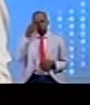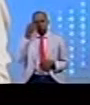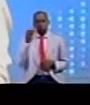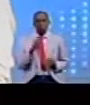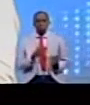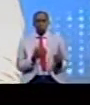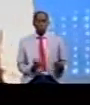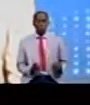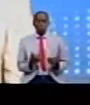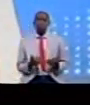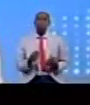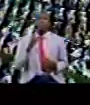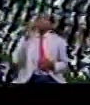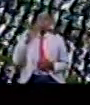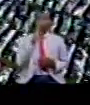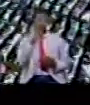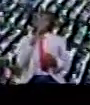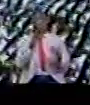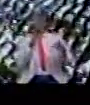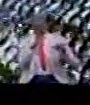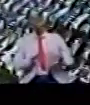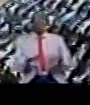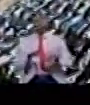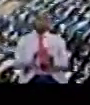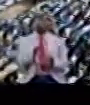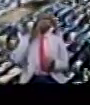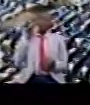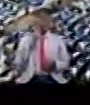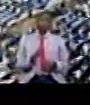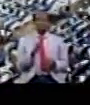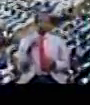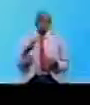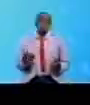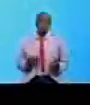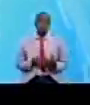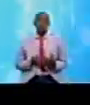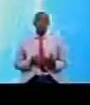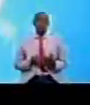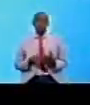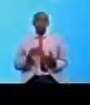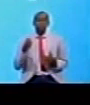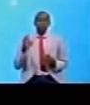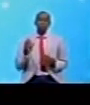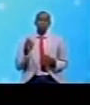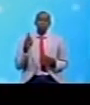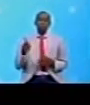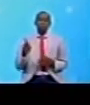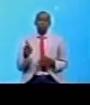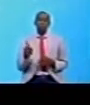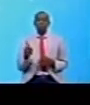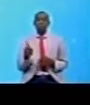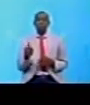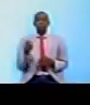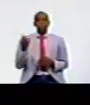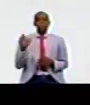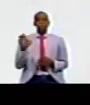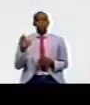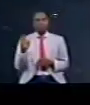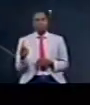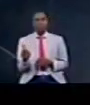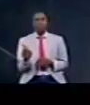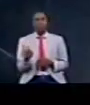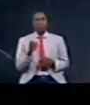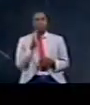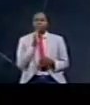Rather, they will be wonder. Rather, they will be wonder. Please pray and make a decree over your children. You can call their name one by